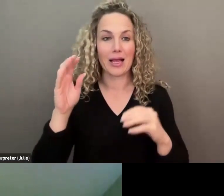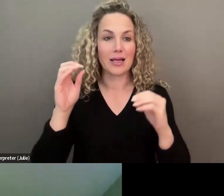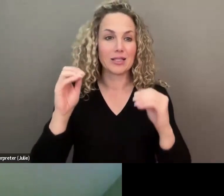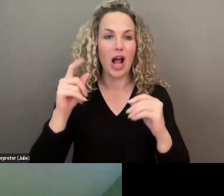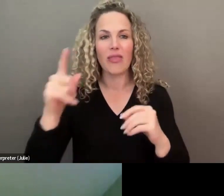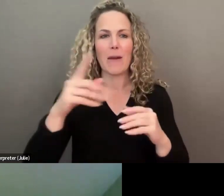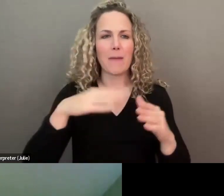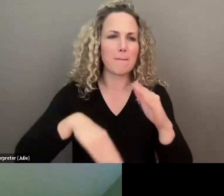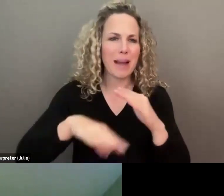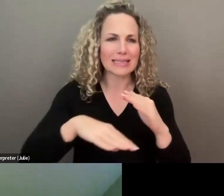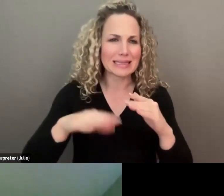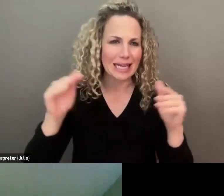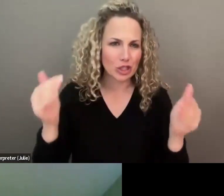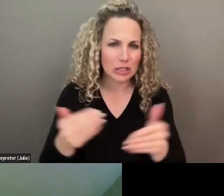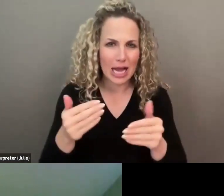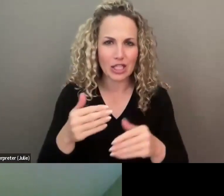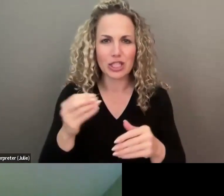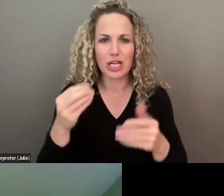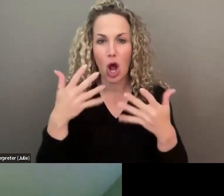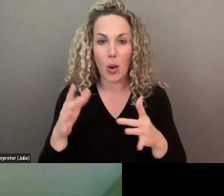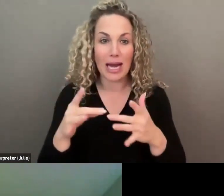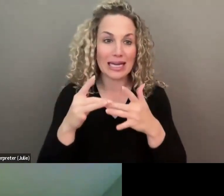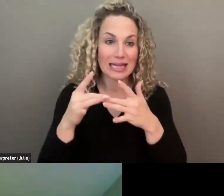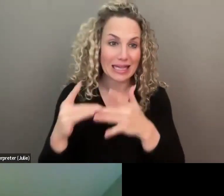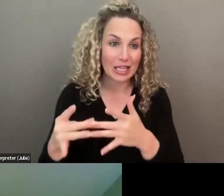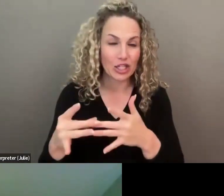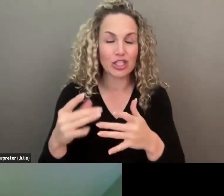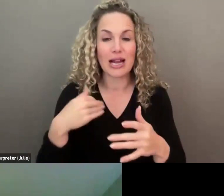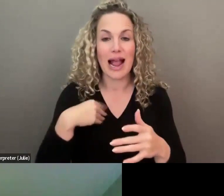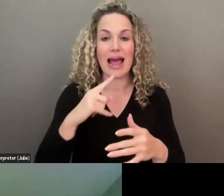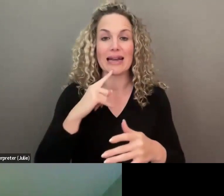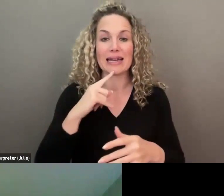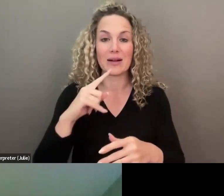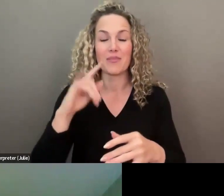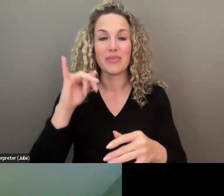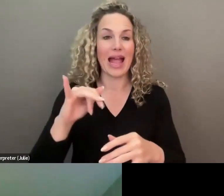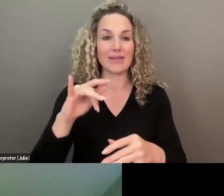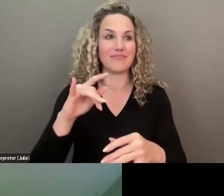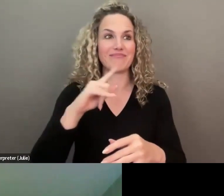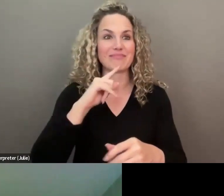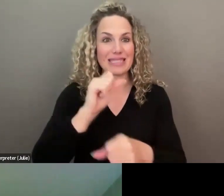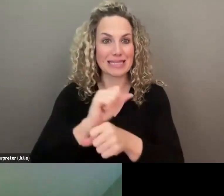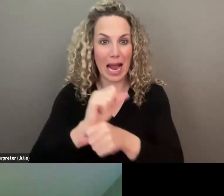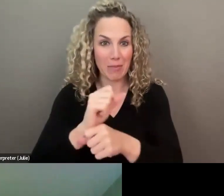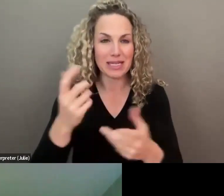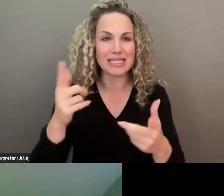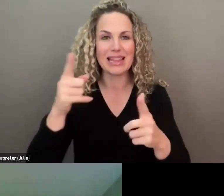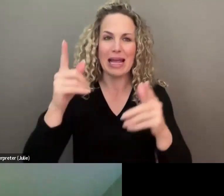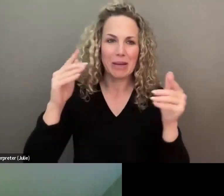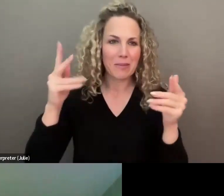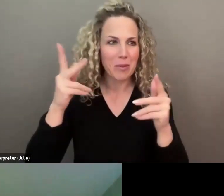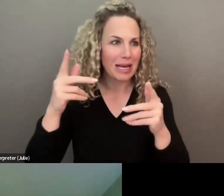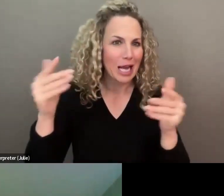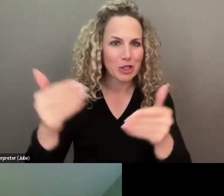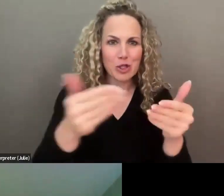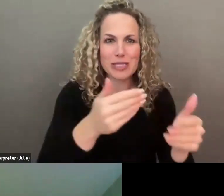introductions. And already leadership had an assignment, and as they see me and as they see Michael, they've been introducing themselves.